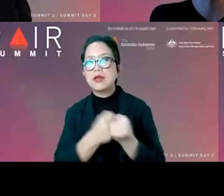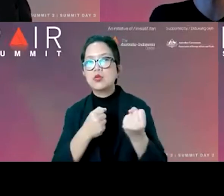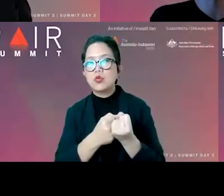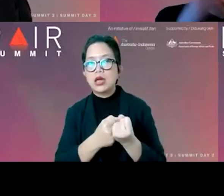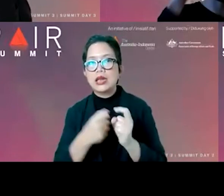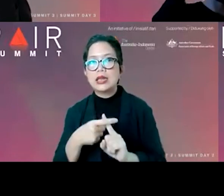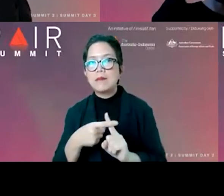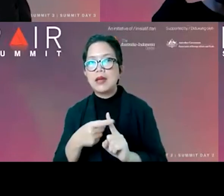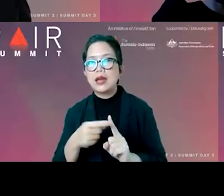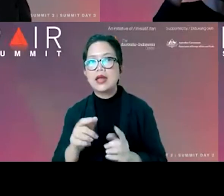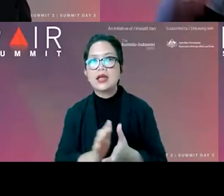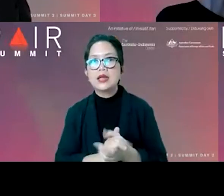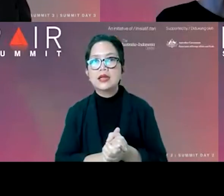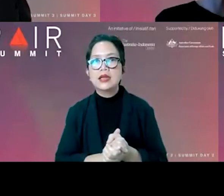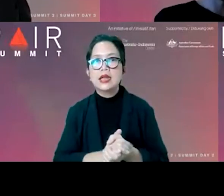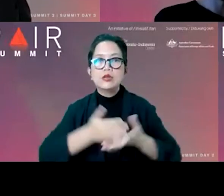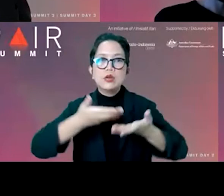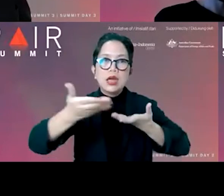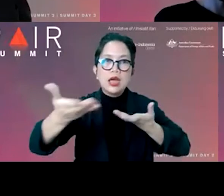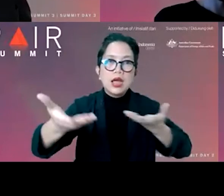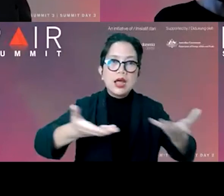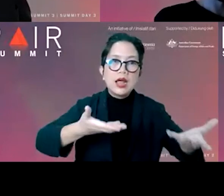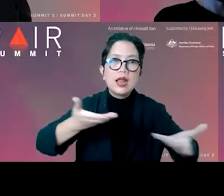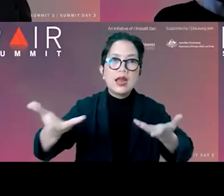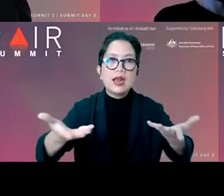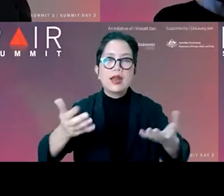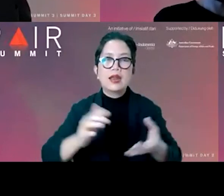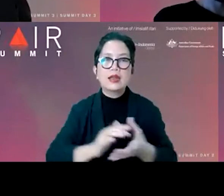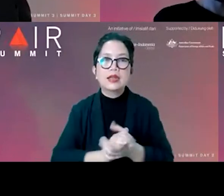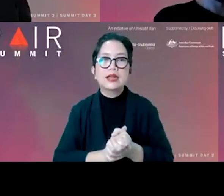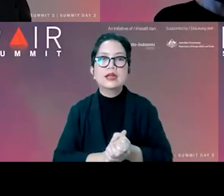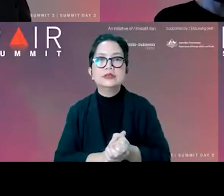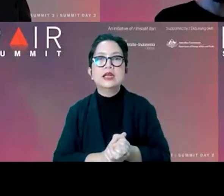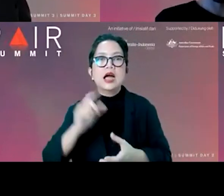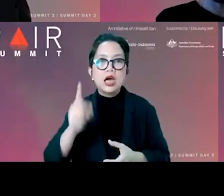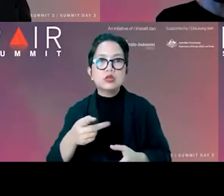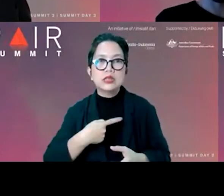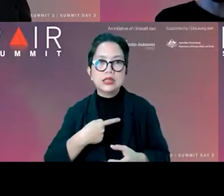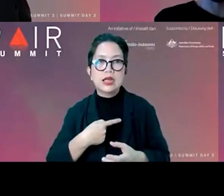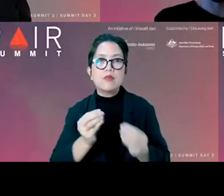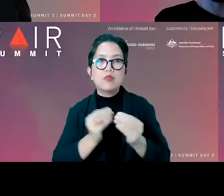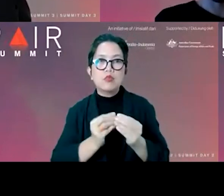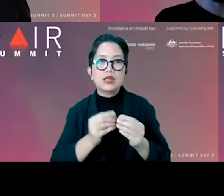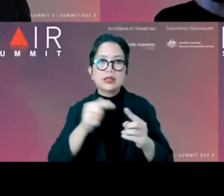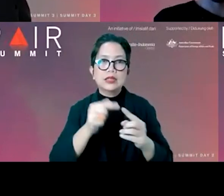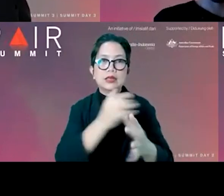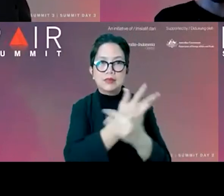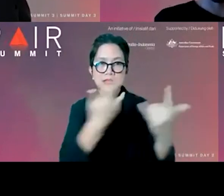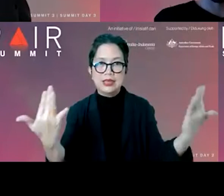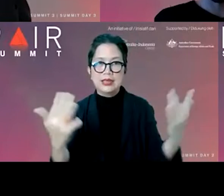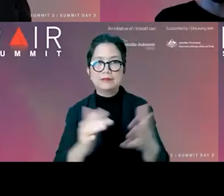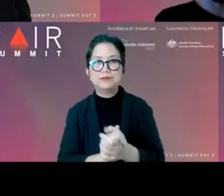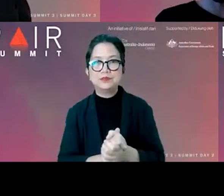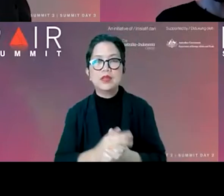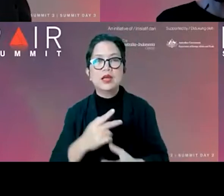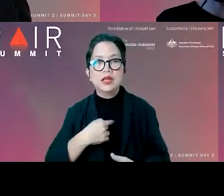to be put in place in those communities. So whilst that's not an answer, I think that we know more today from the data